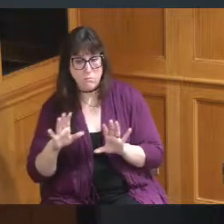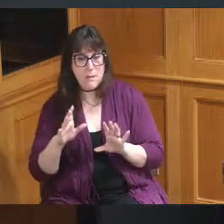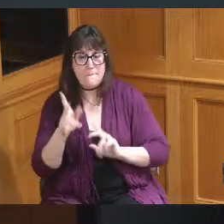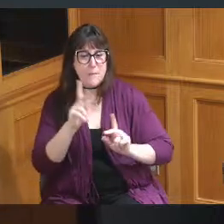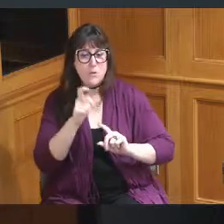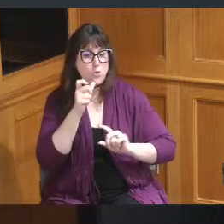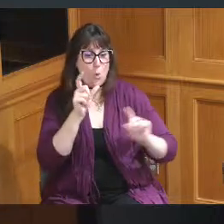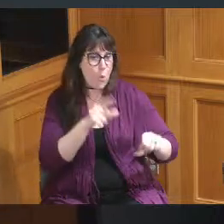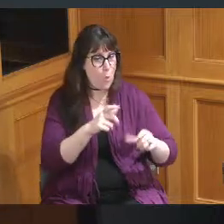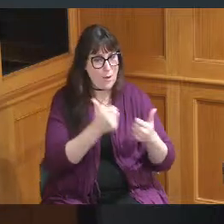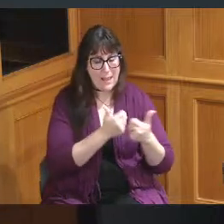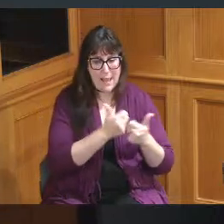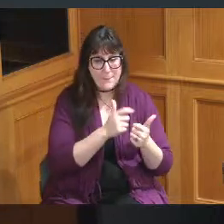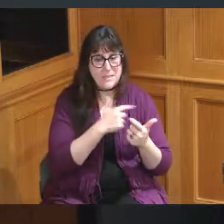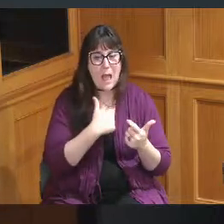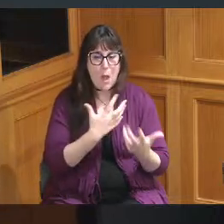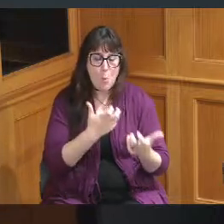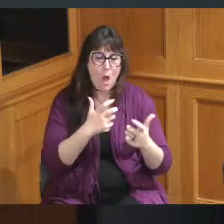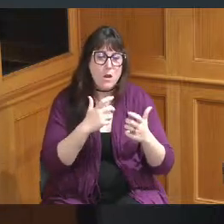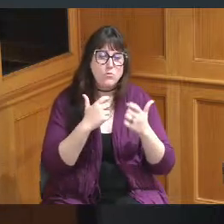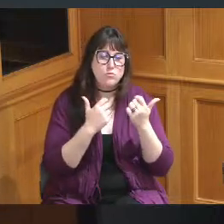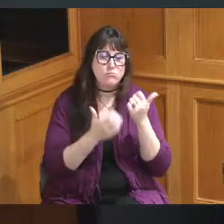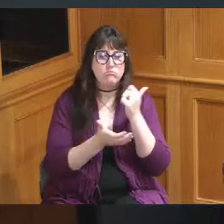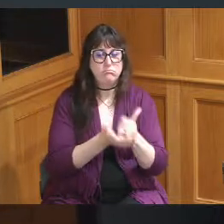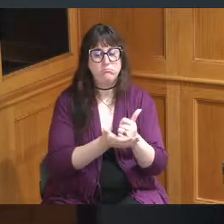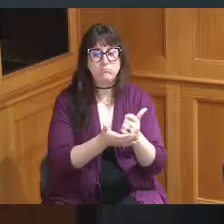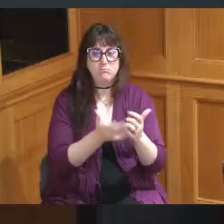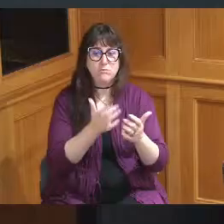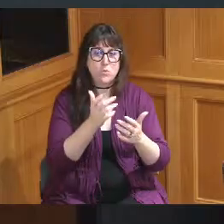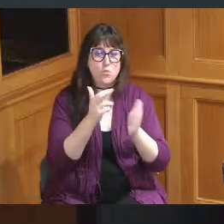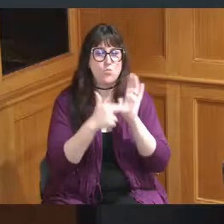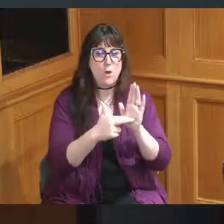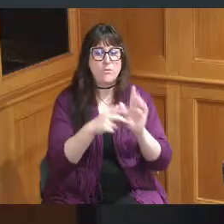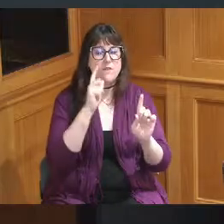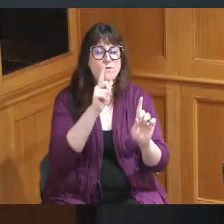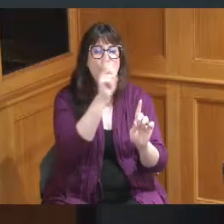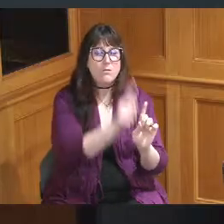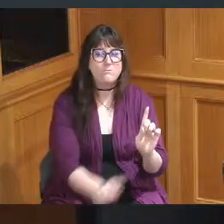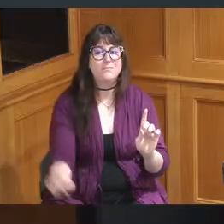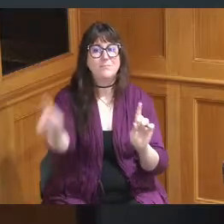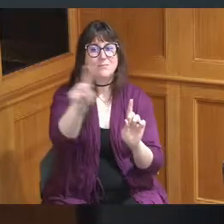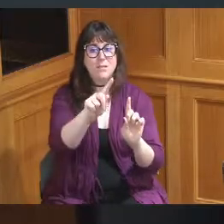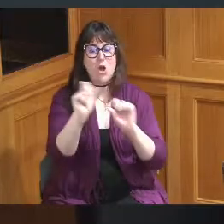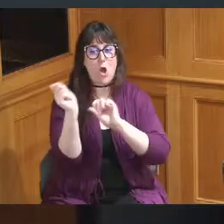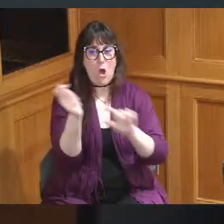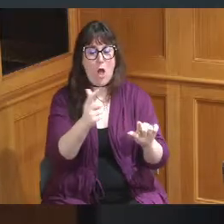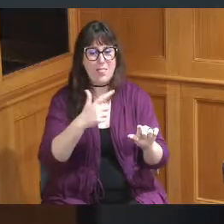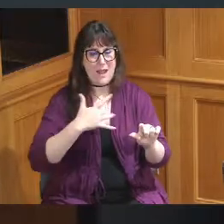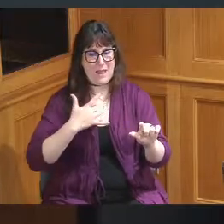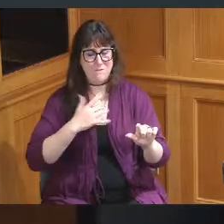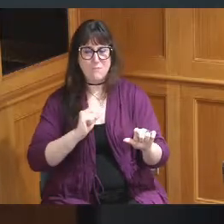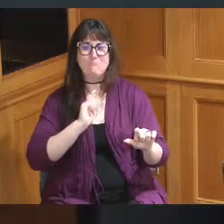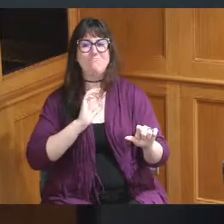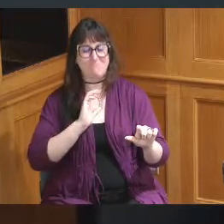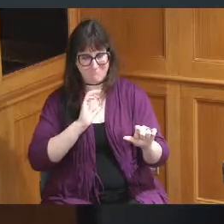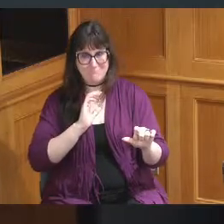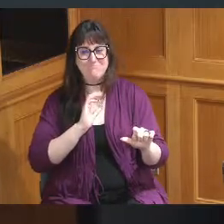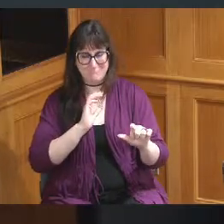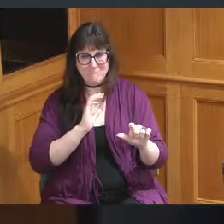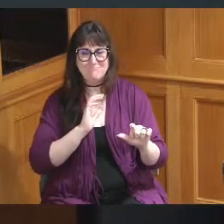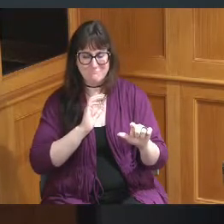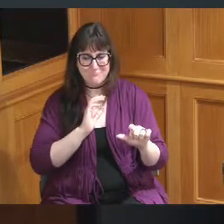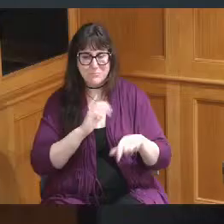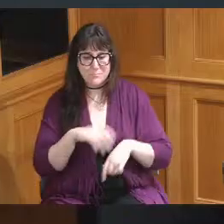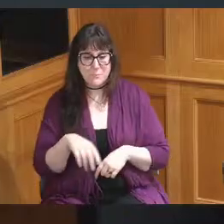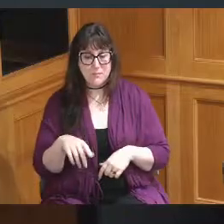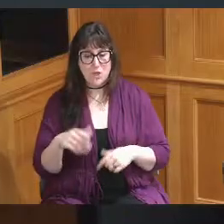games, I wanted to represent and advocate for all of them during this process, and I feel like I've done that. One thing that I advocated for was